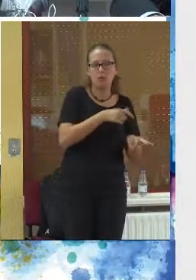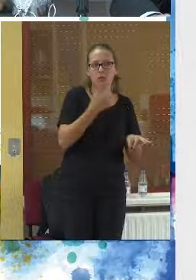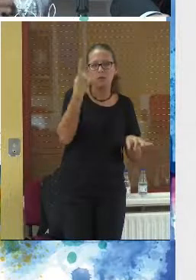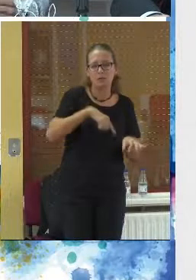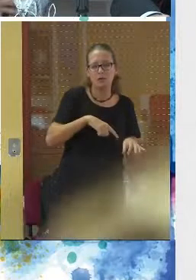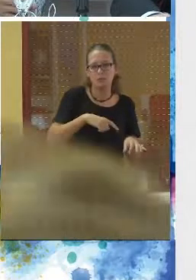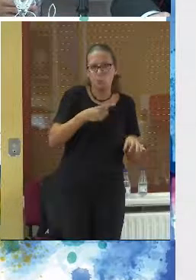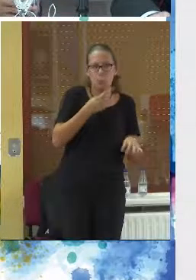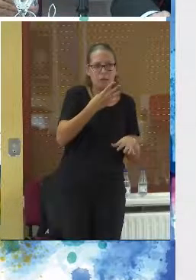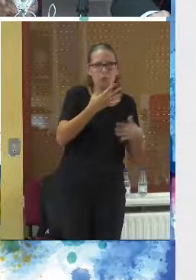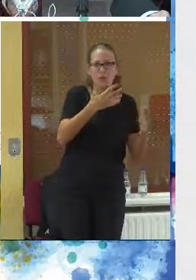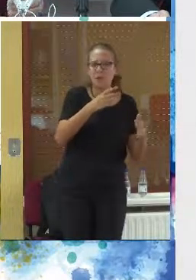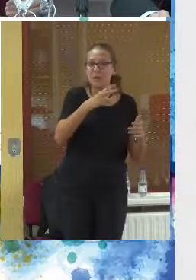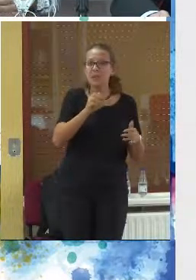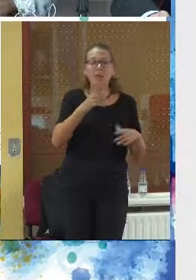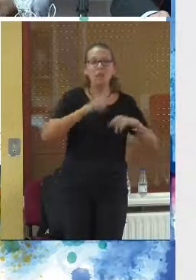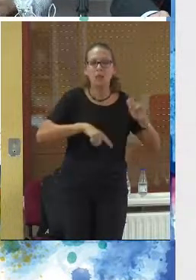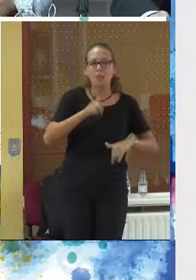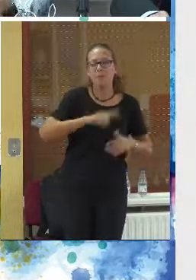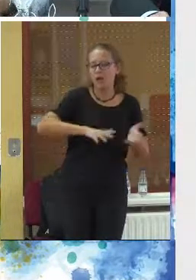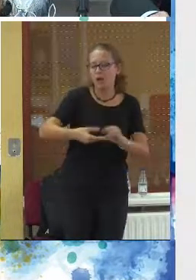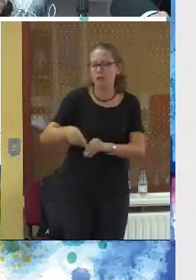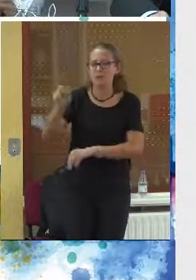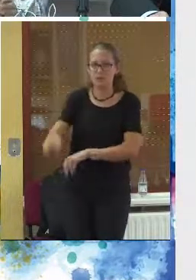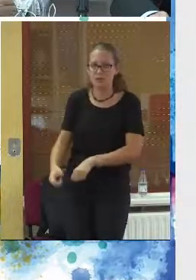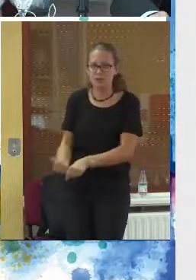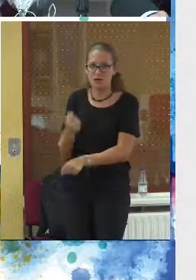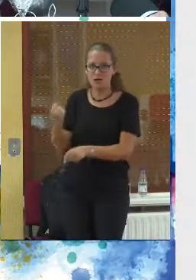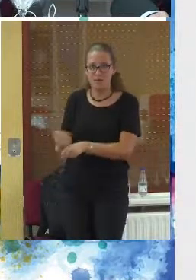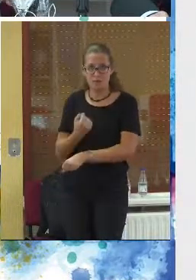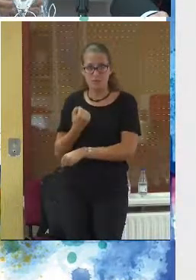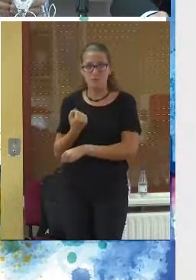needed. 4, 10, 30, you name it.